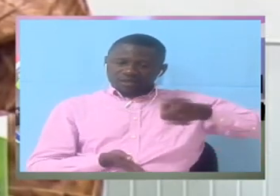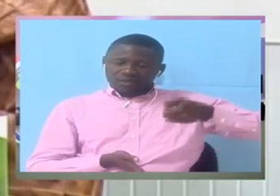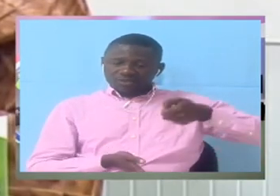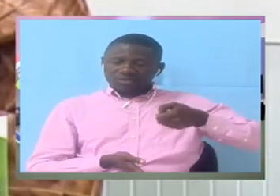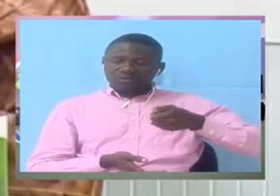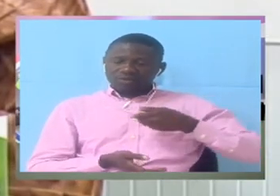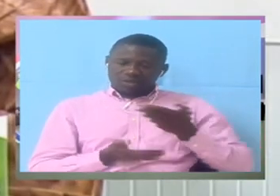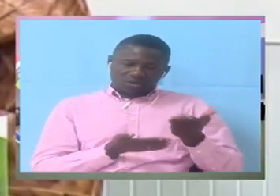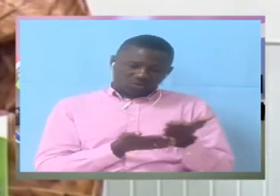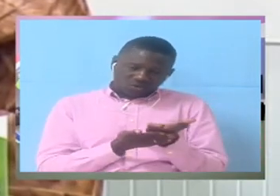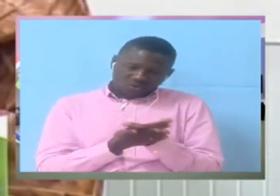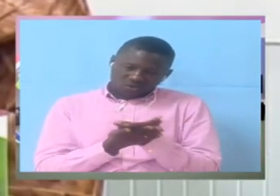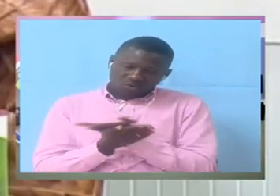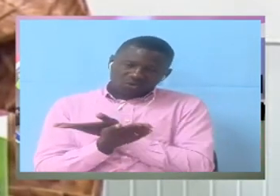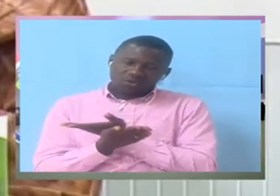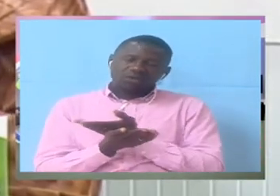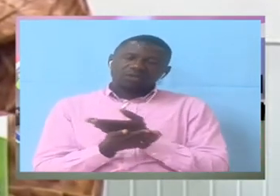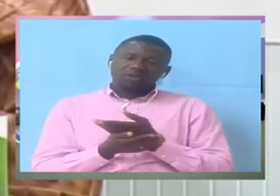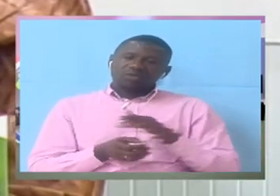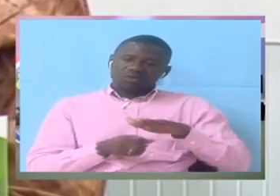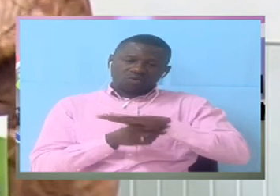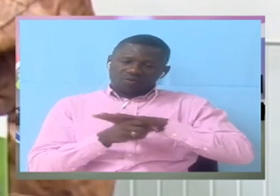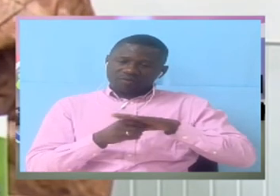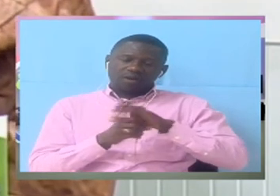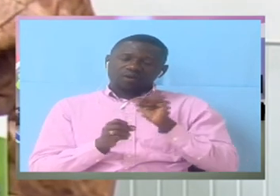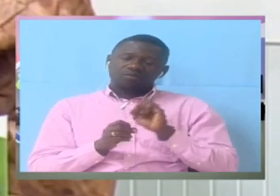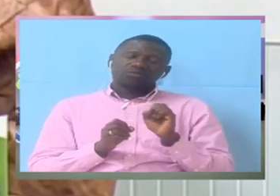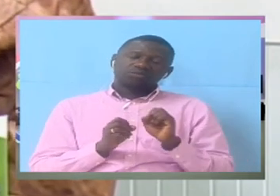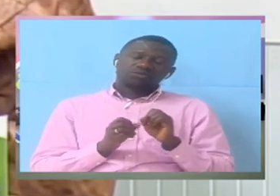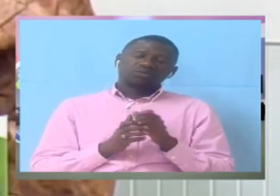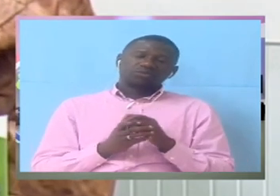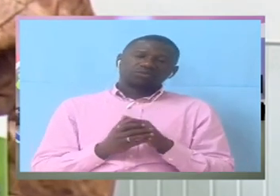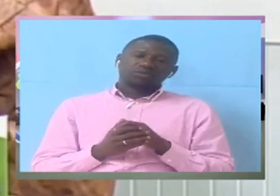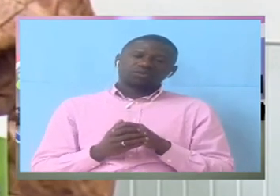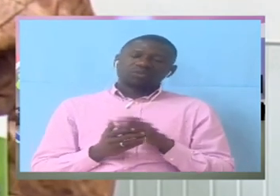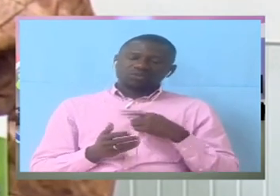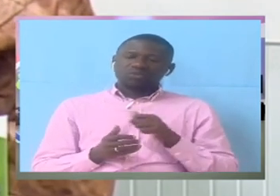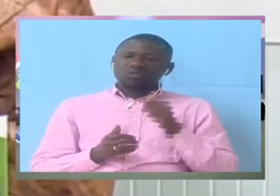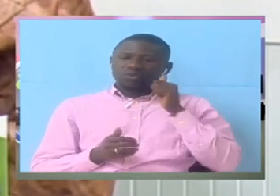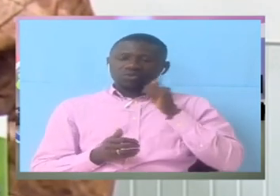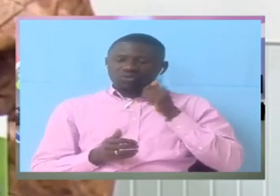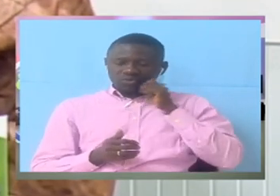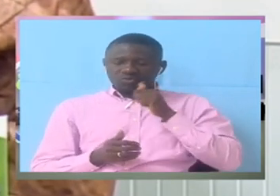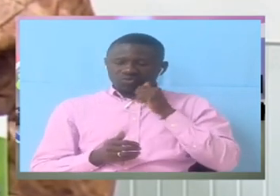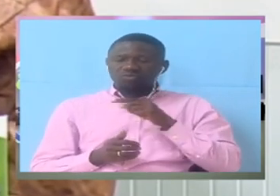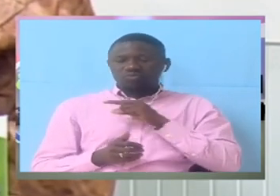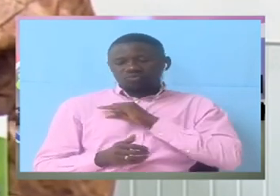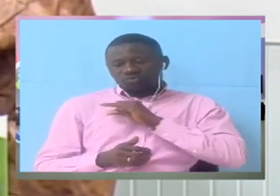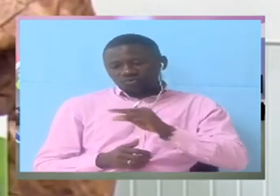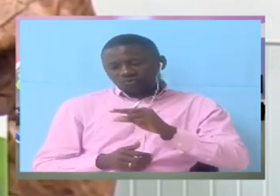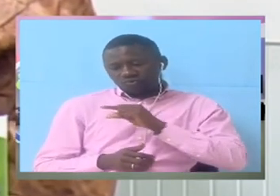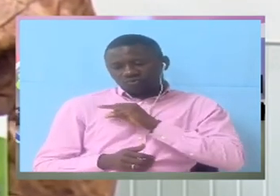Overtala. And there was no cover. Olo muna sumuna round. And that was where